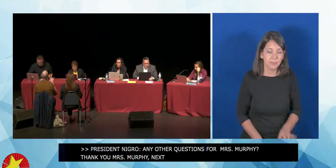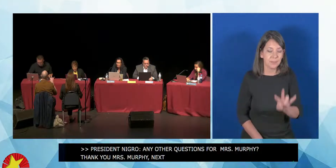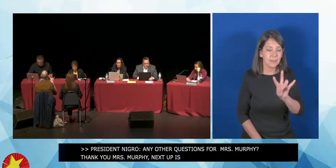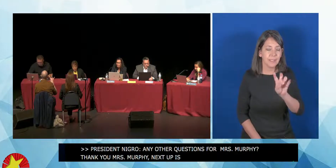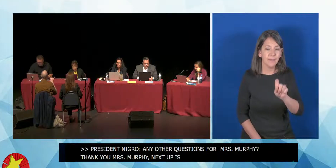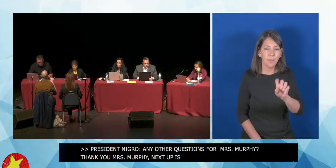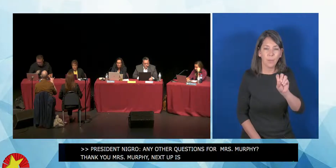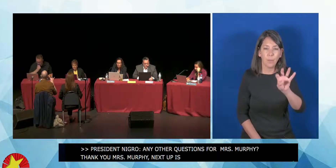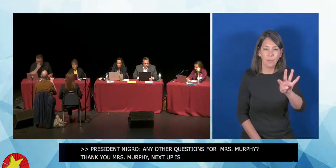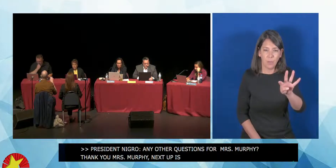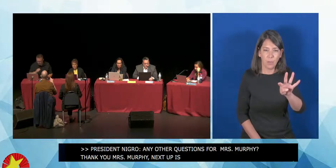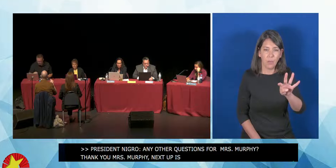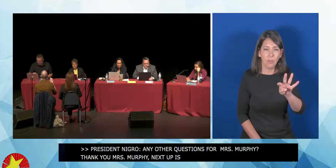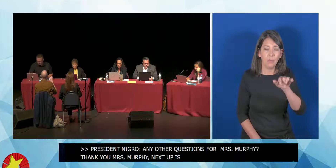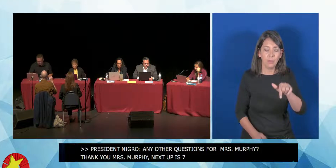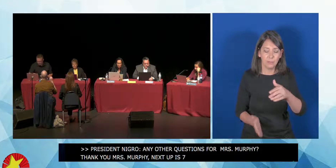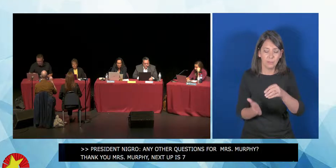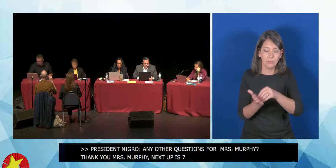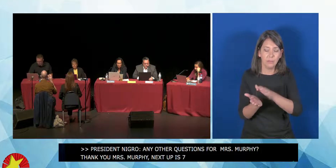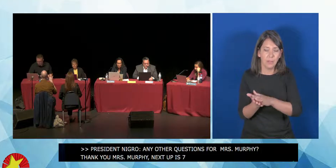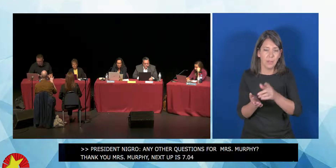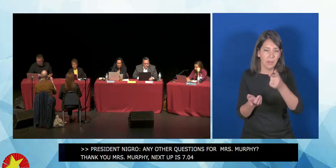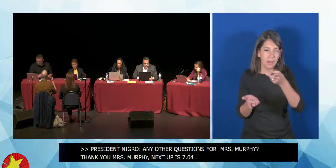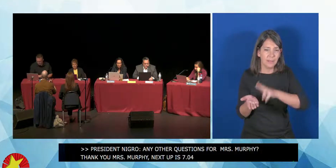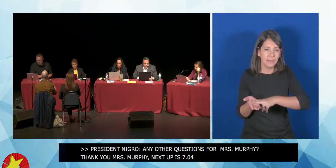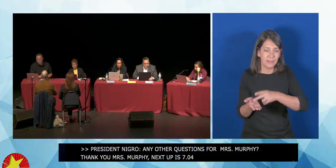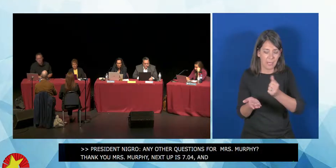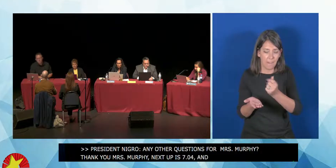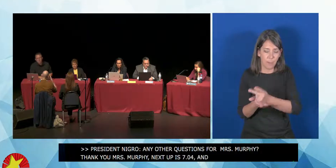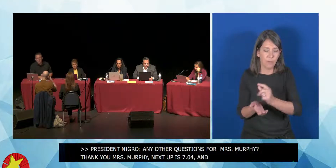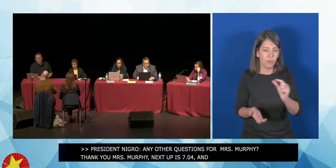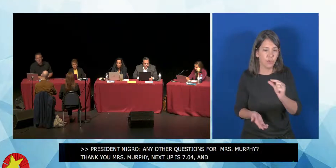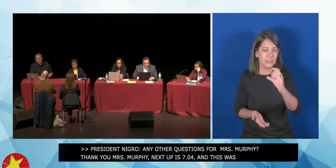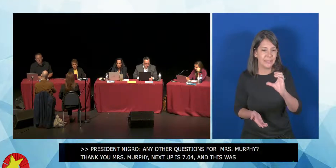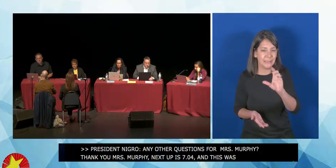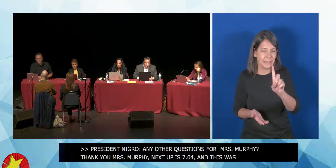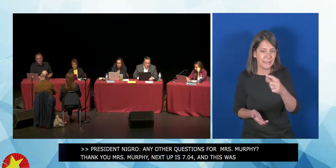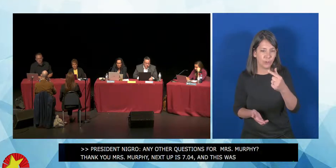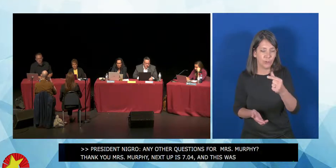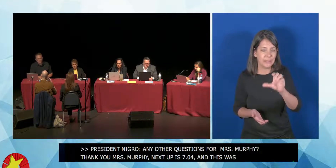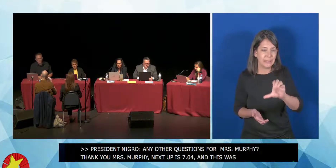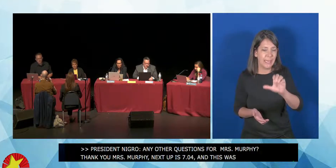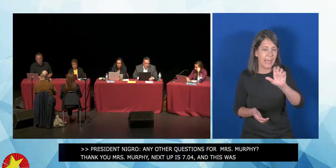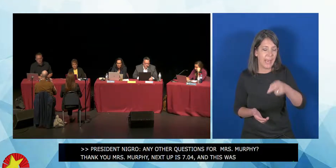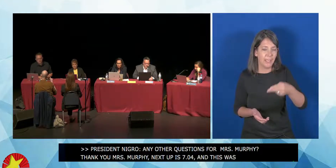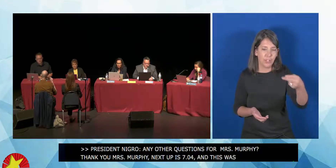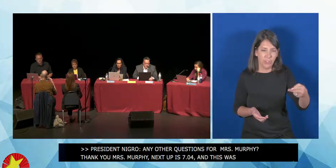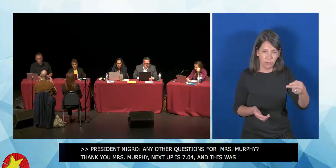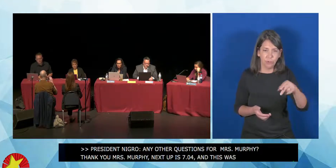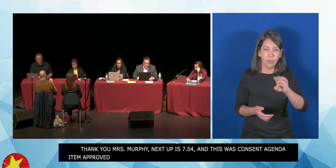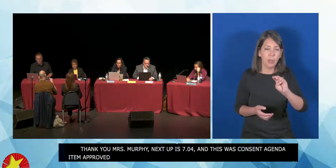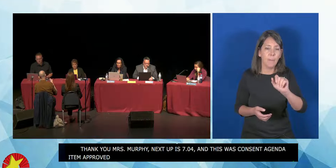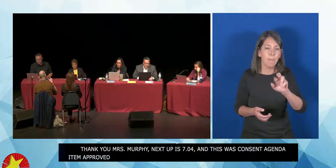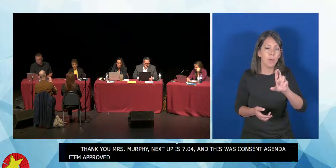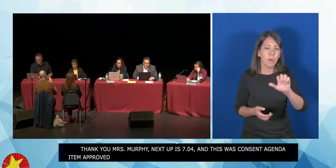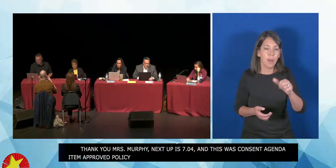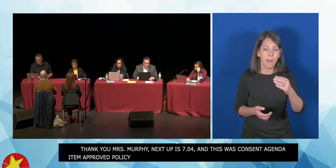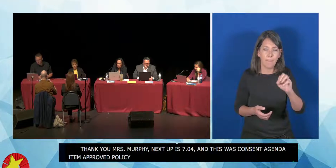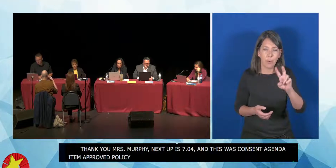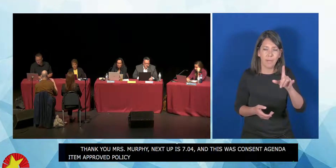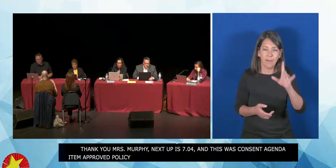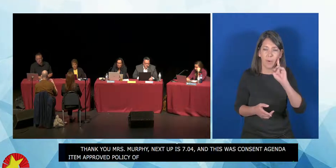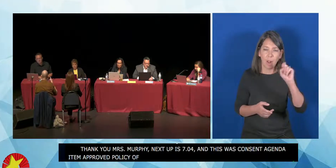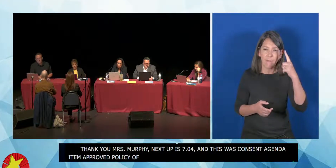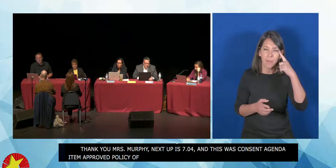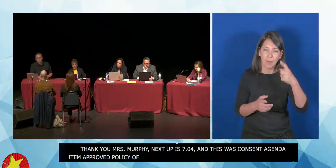704. This was on the consent agenda, item approval of policies GCD and GCCH. Marie Murphy, Director of Policy and Government Relations. This